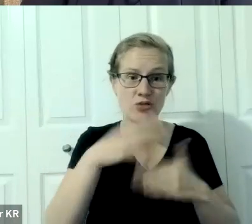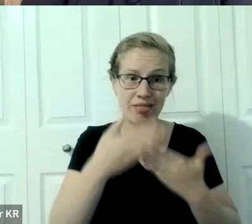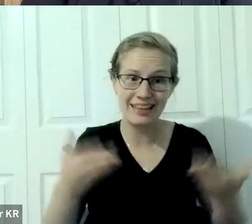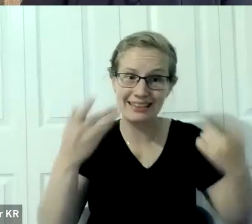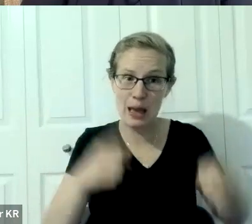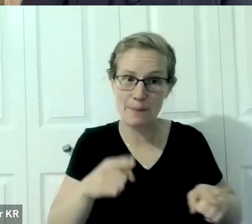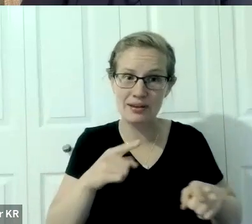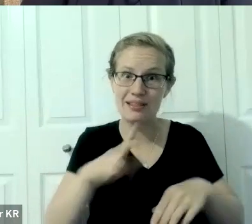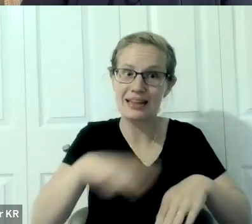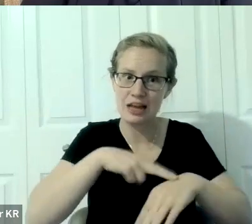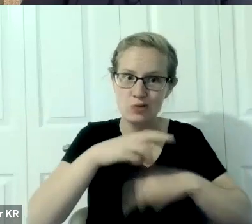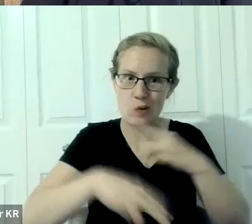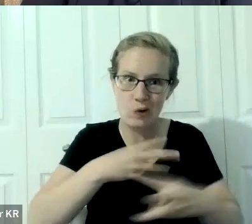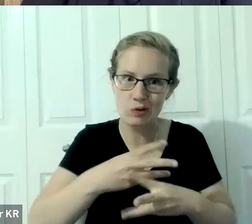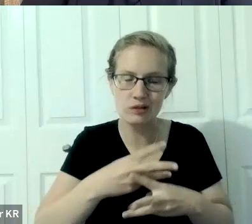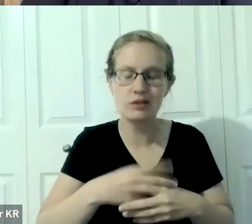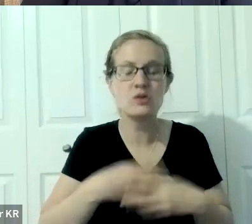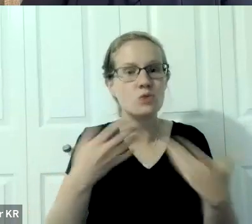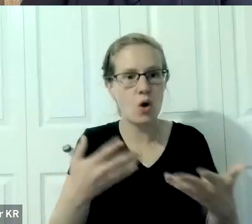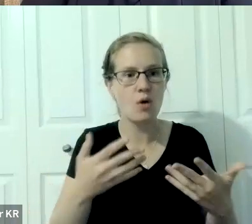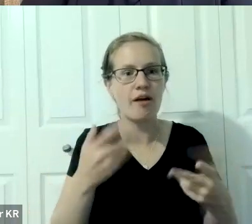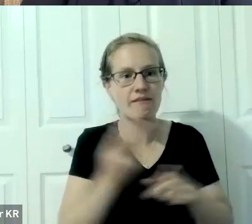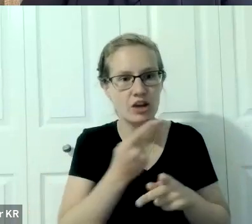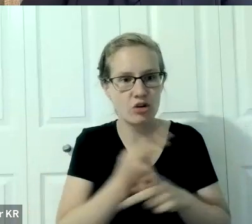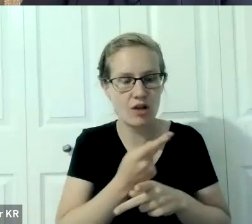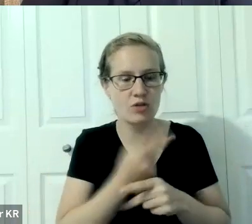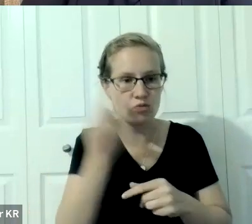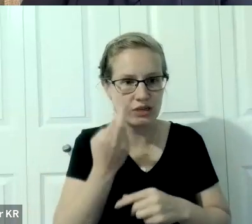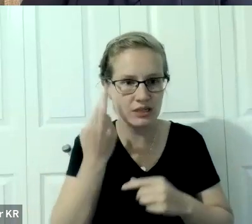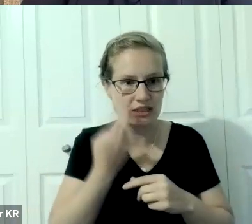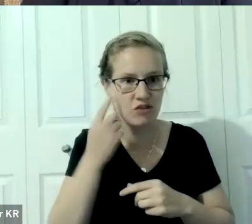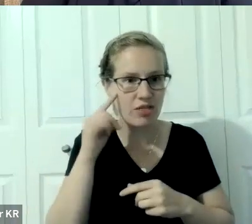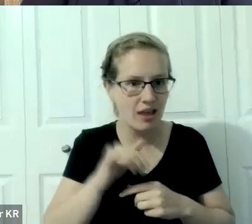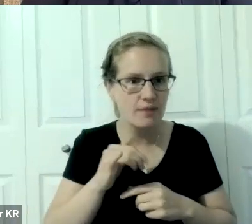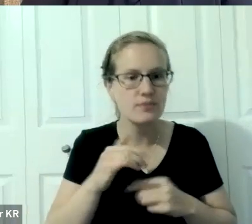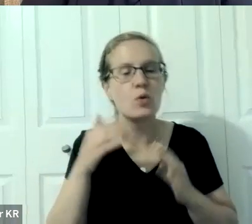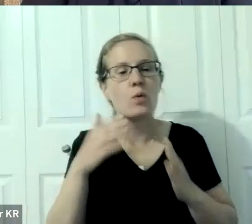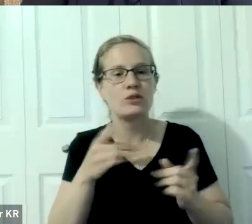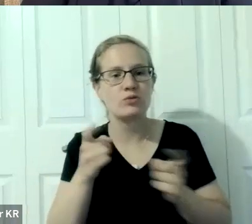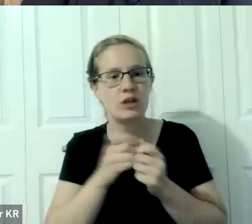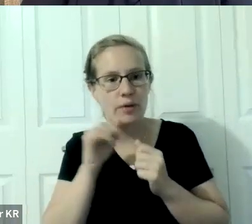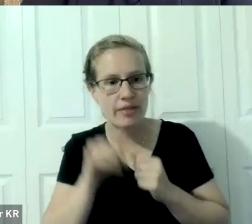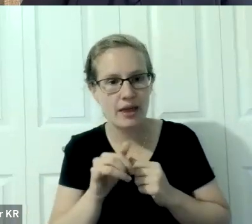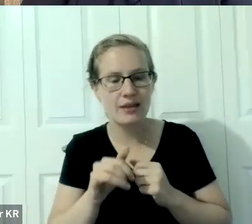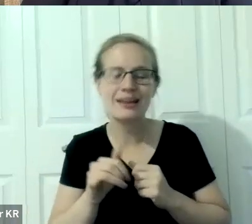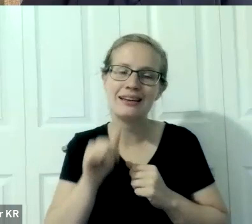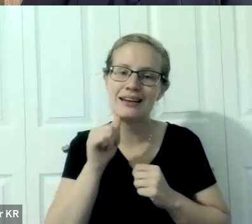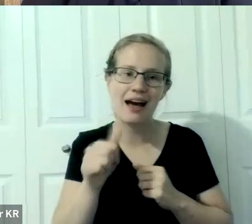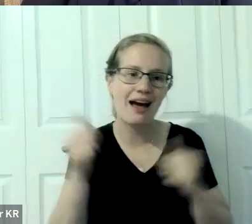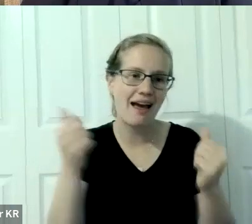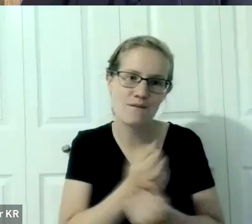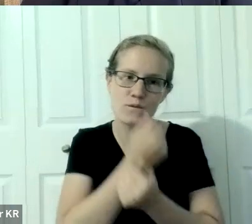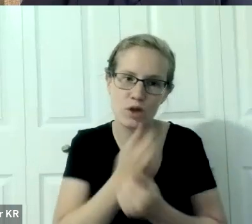happen in the natural realm. So let's figure out the reasons for that, the ways to deal with that. Not